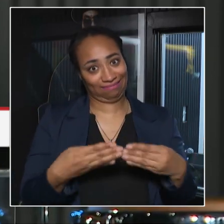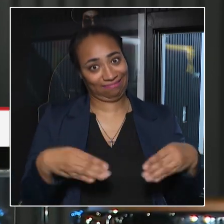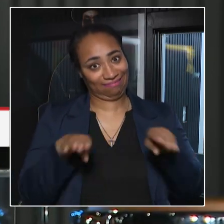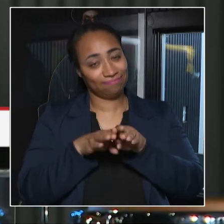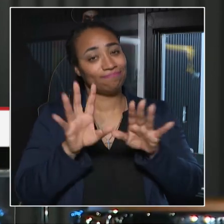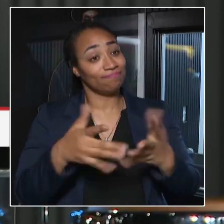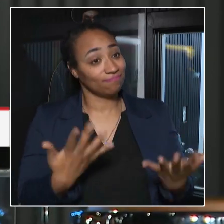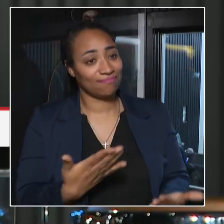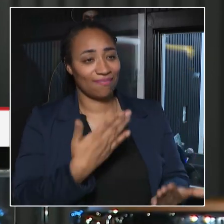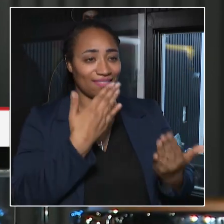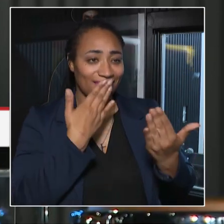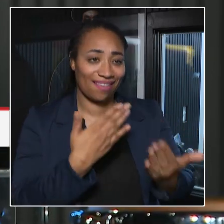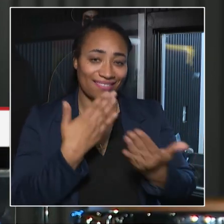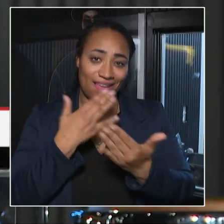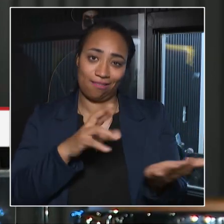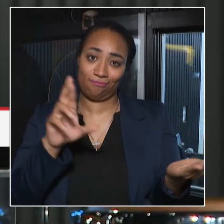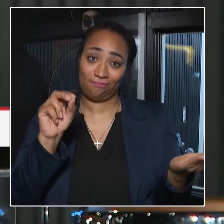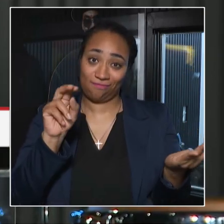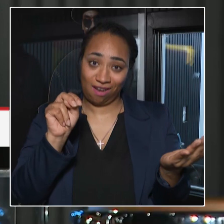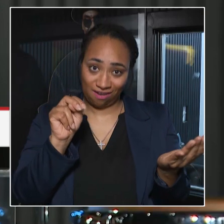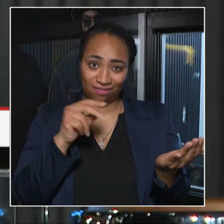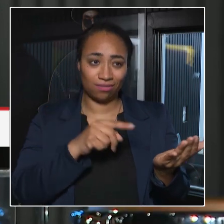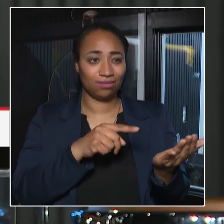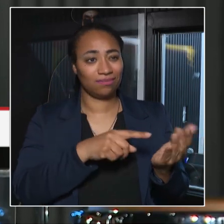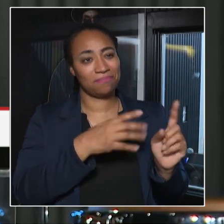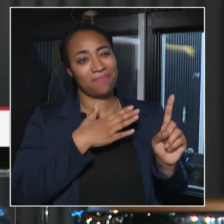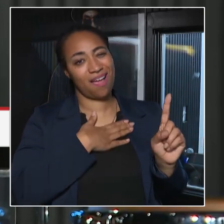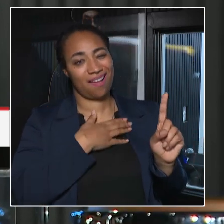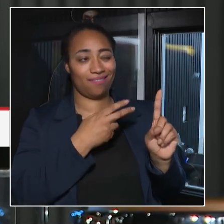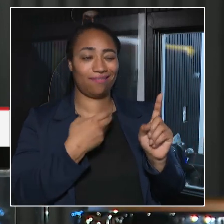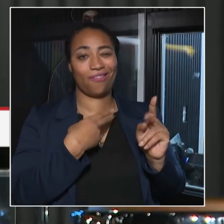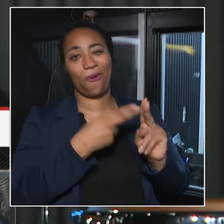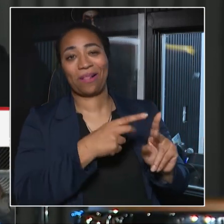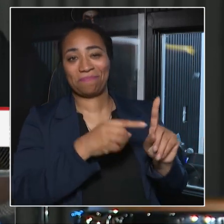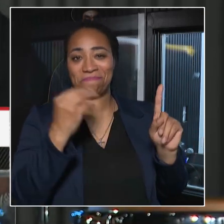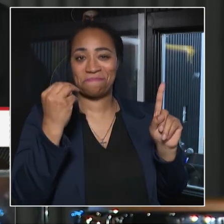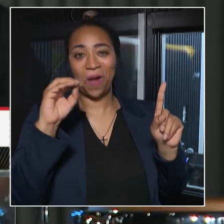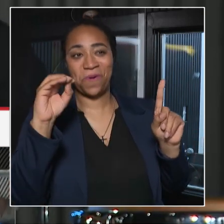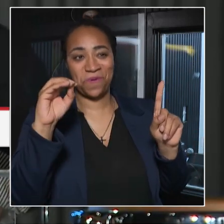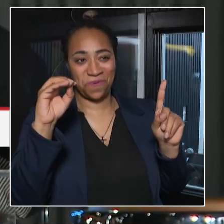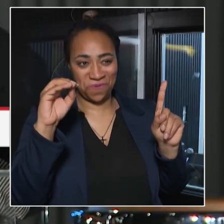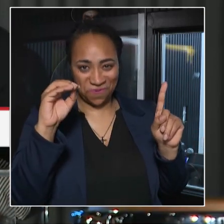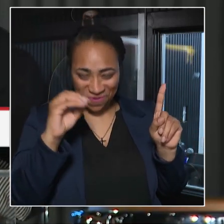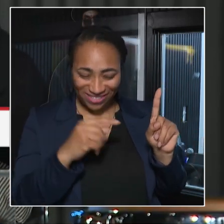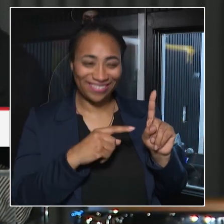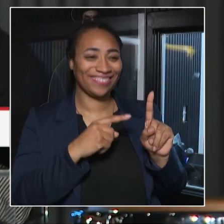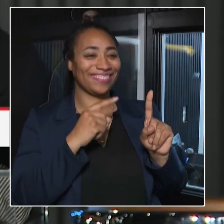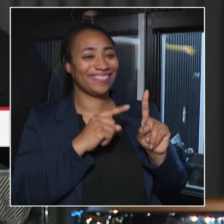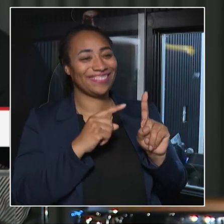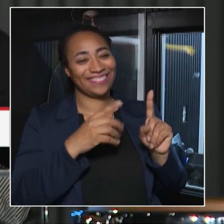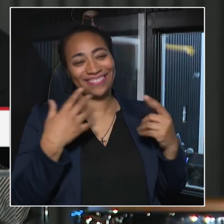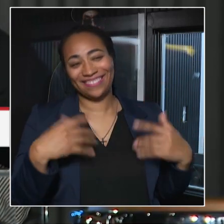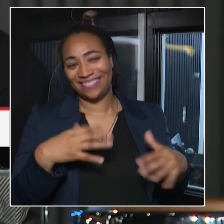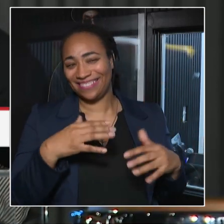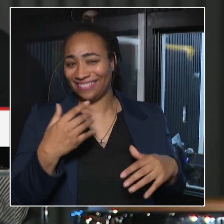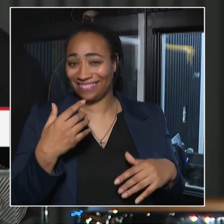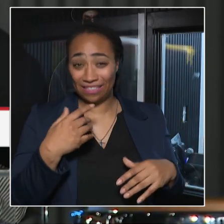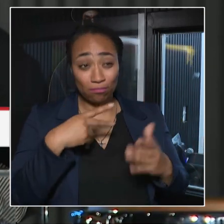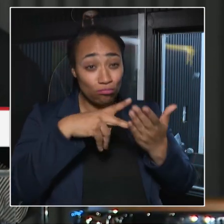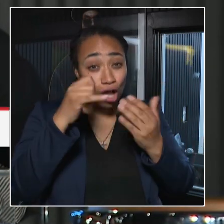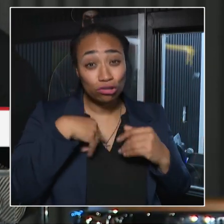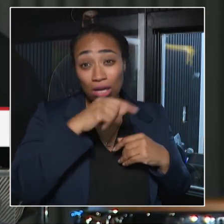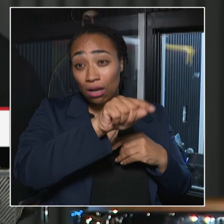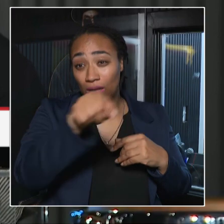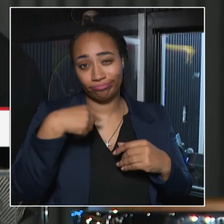I've worked on I'm working on other projects, history projects. I'm part of the Academy, and I